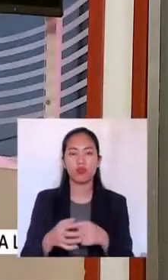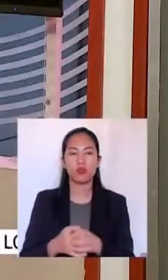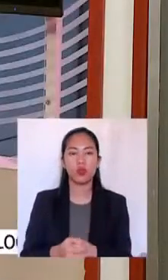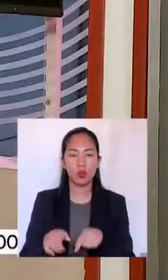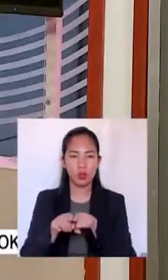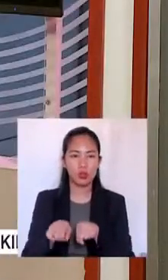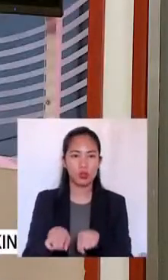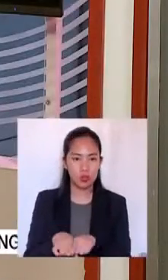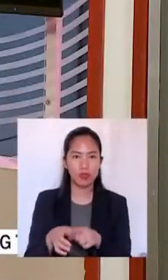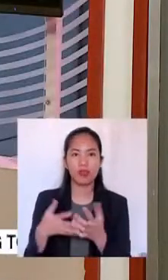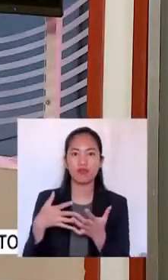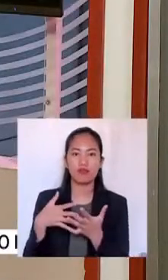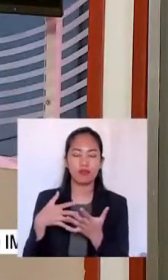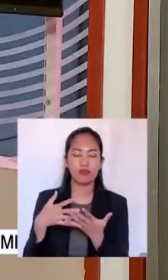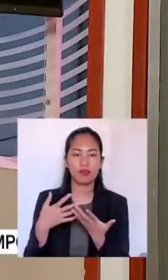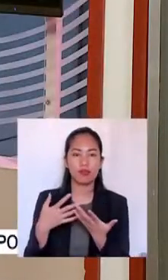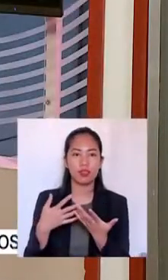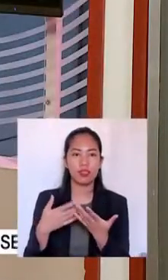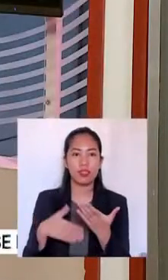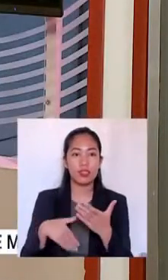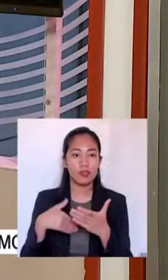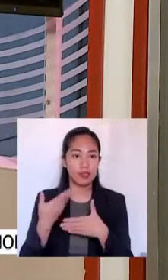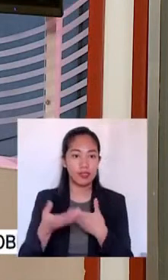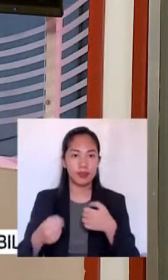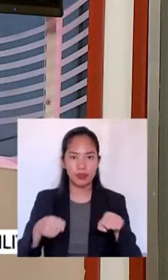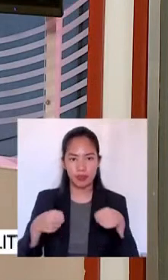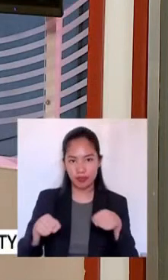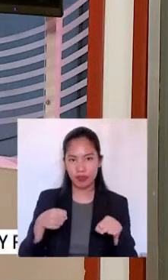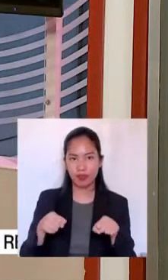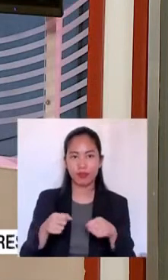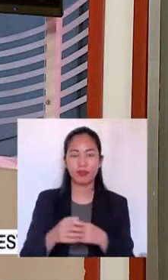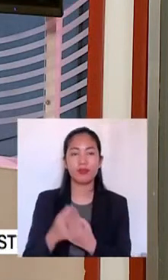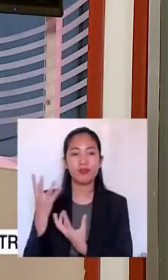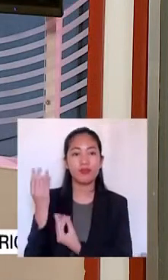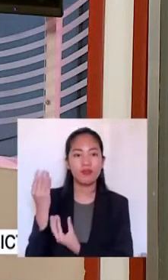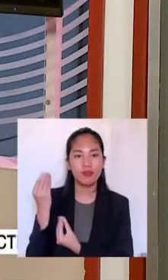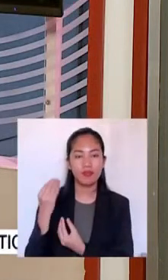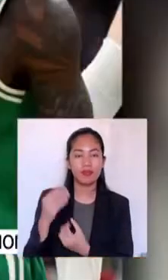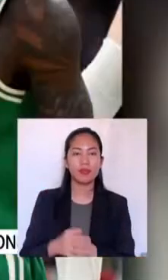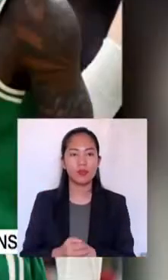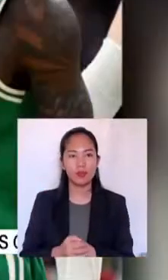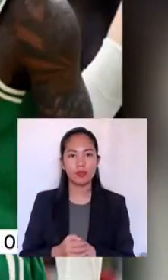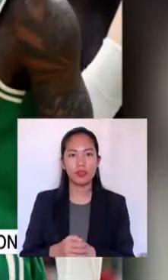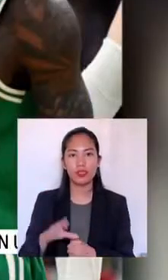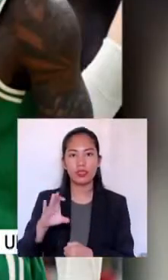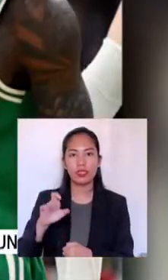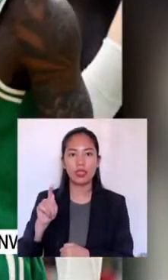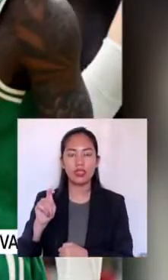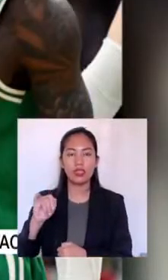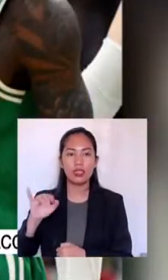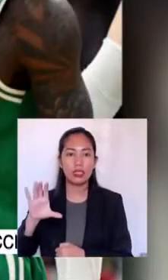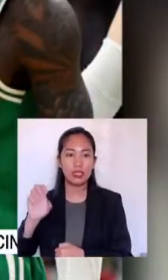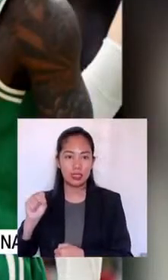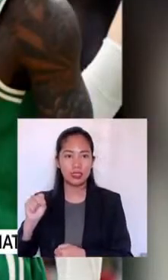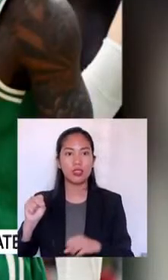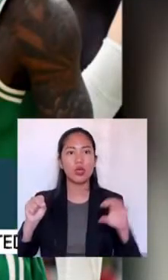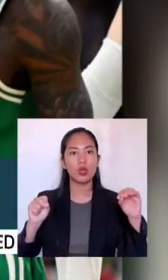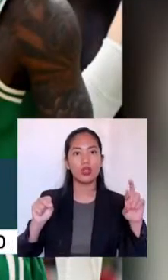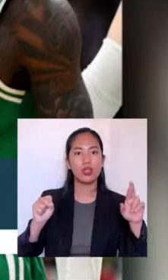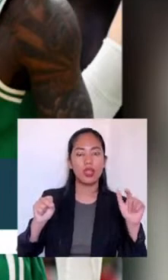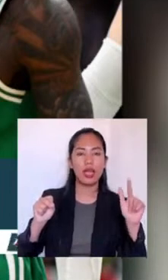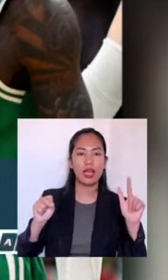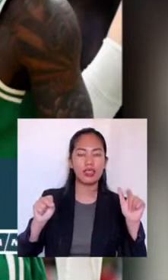In sports, Jaylen Brown's career night lifted. The Boston Celtics passed the Orlando Magic 116-111 in